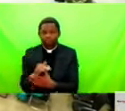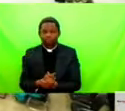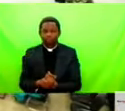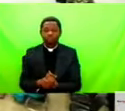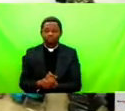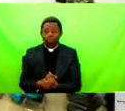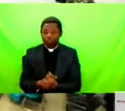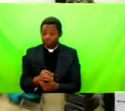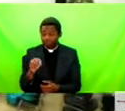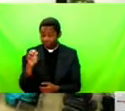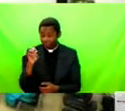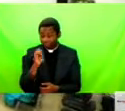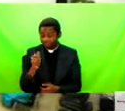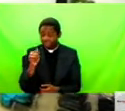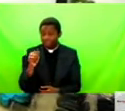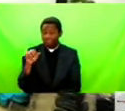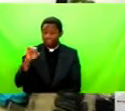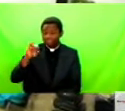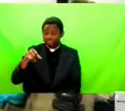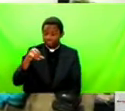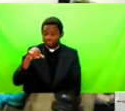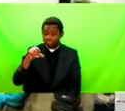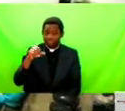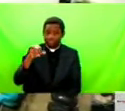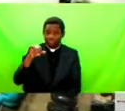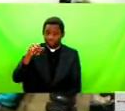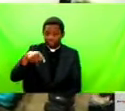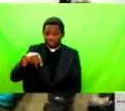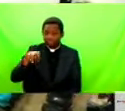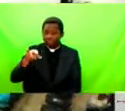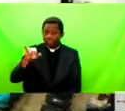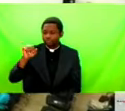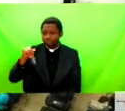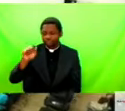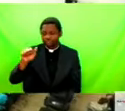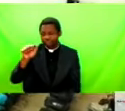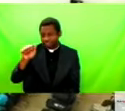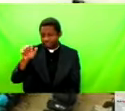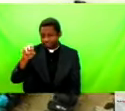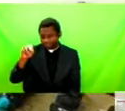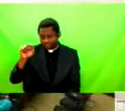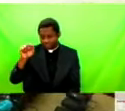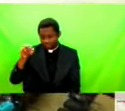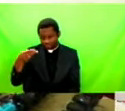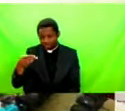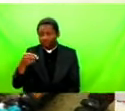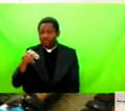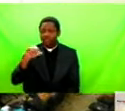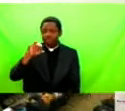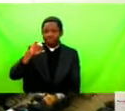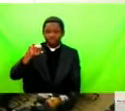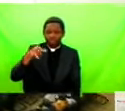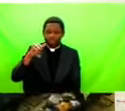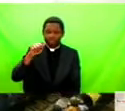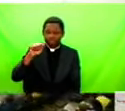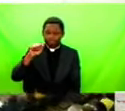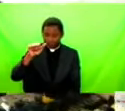Elder Joseph Imbroko Ewul, Elder Prince Amwa, Elder Joseph Siao Ejapon,